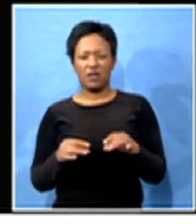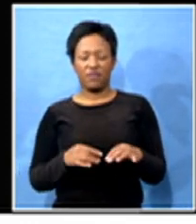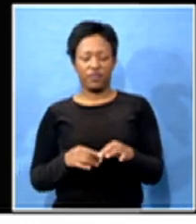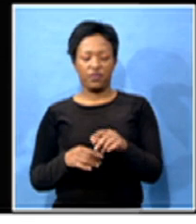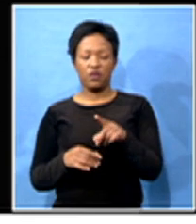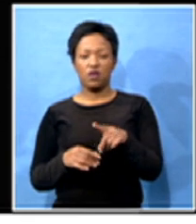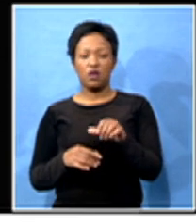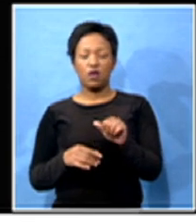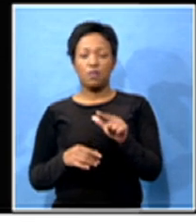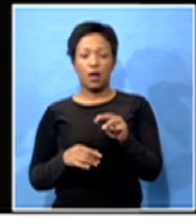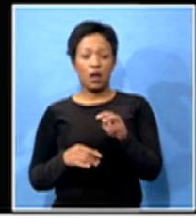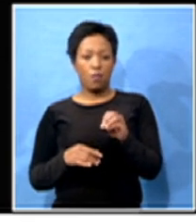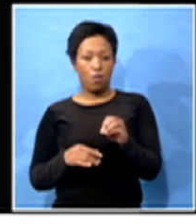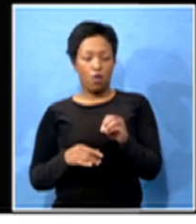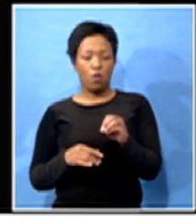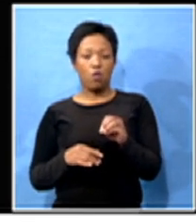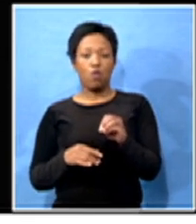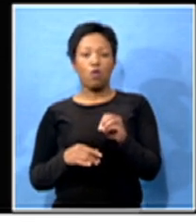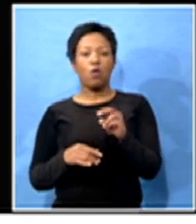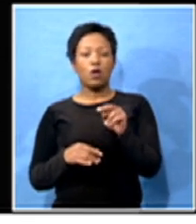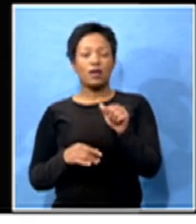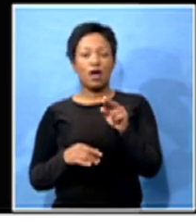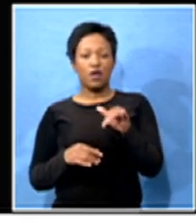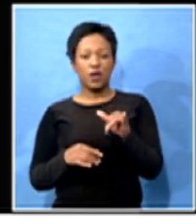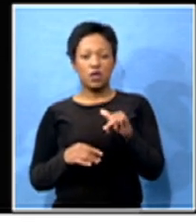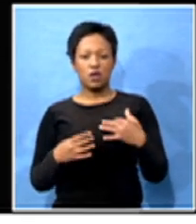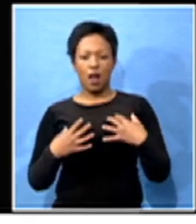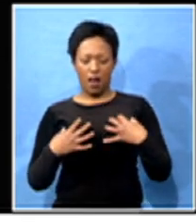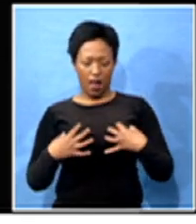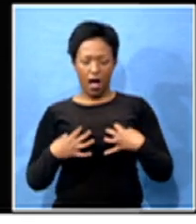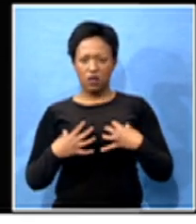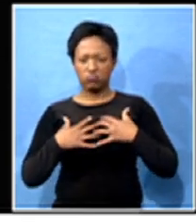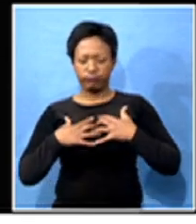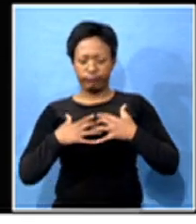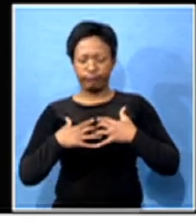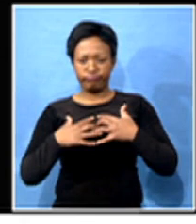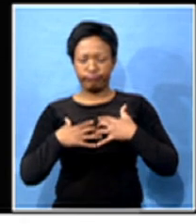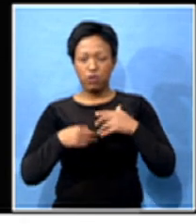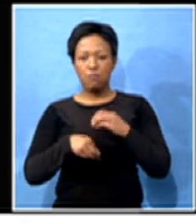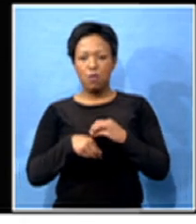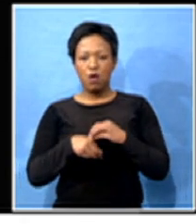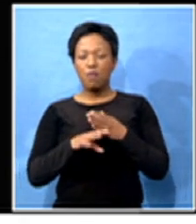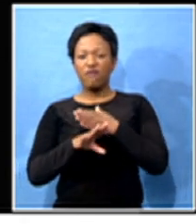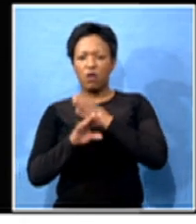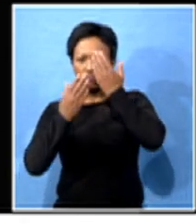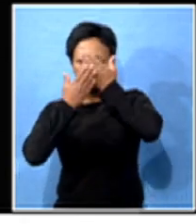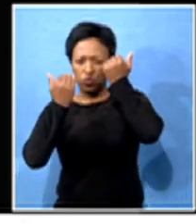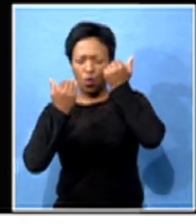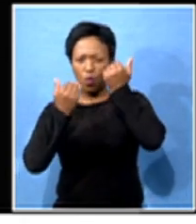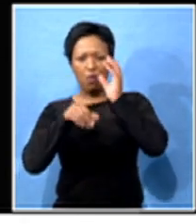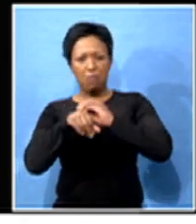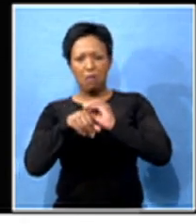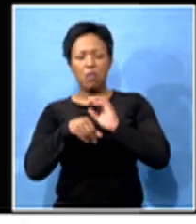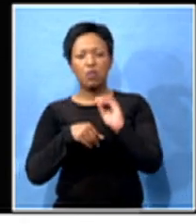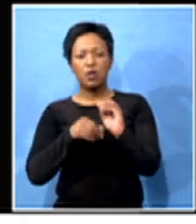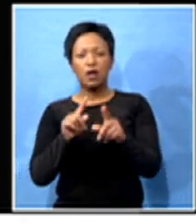cardiopulmonary lung disease, and we couldn't even know at first that he was suffering from that until